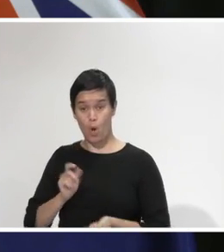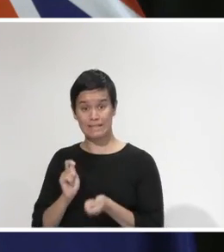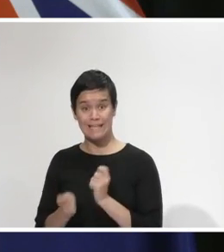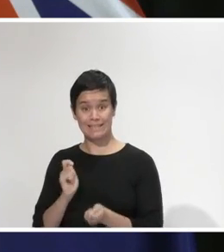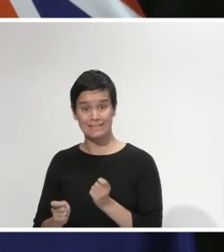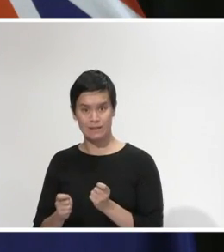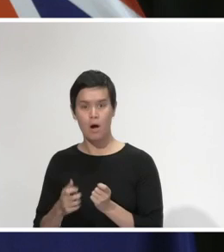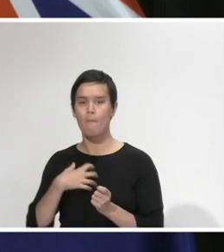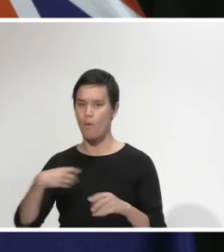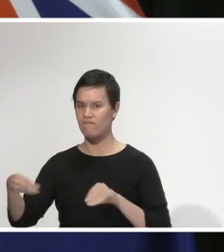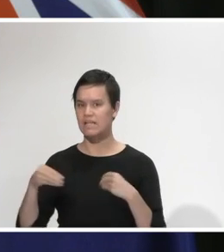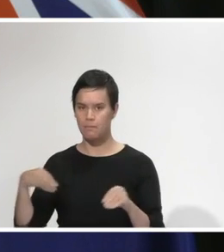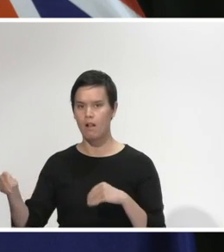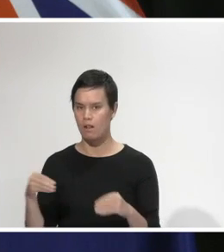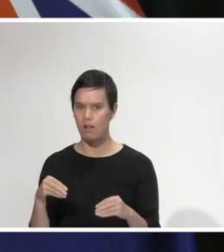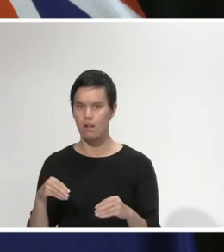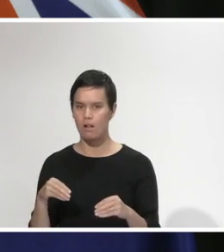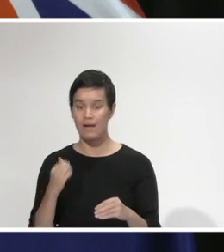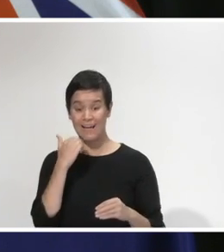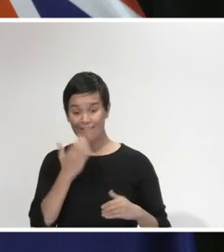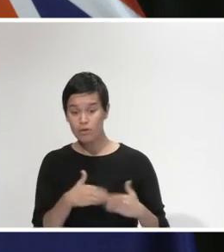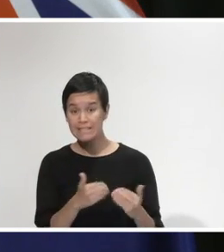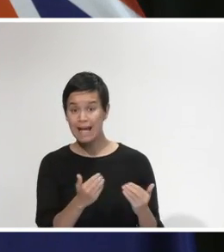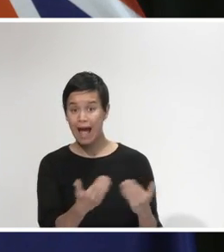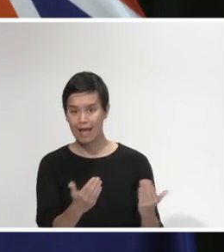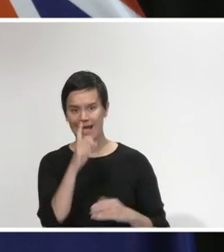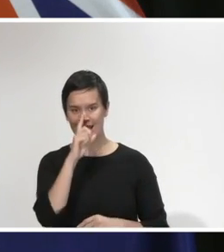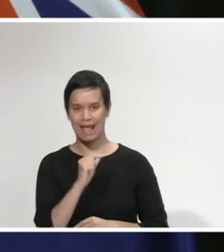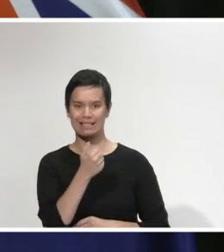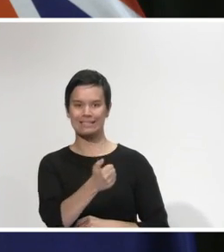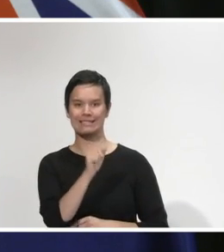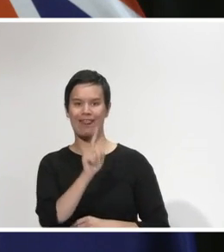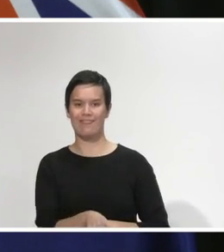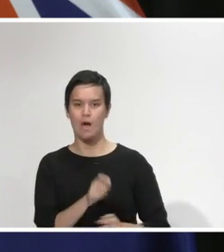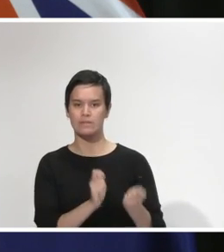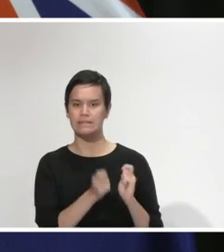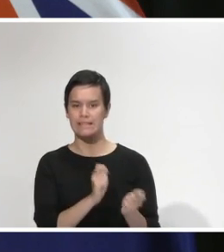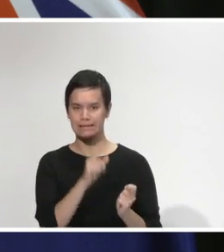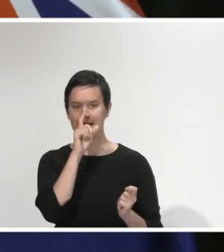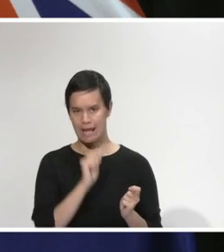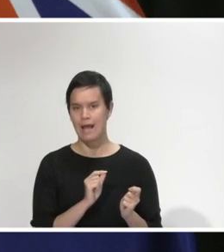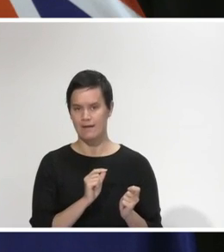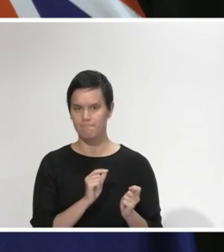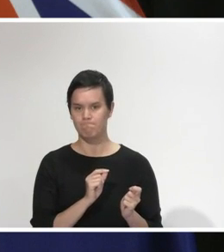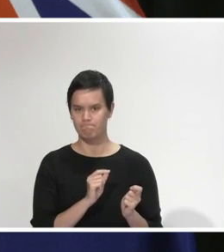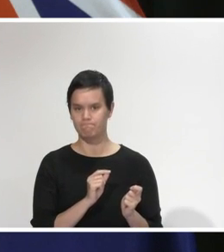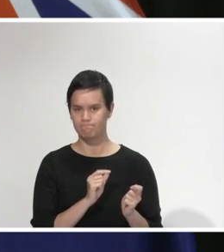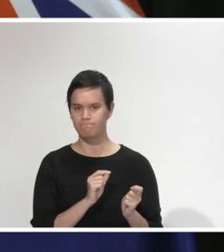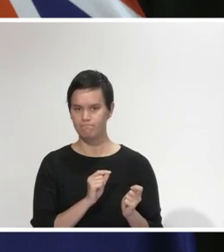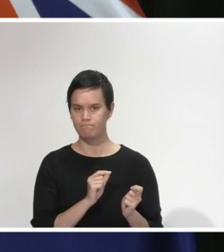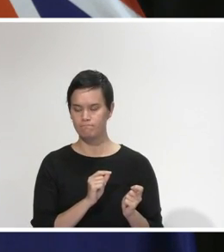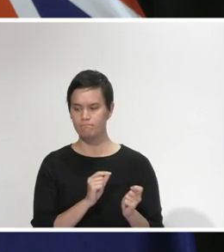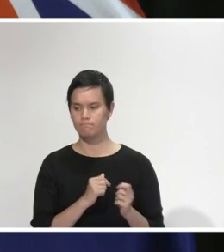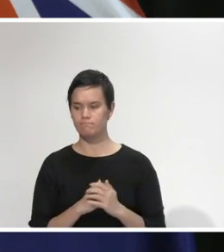symptoms. We've now got capacity to do over 6,000 tests should they be needed. But you're not Thinking of, so I suppose if we can do 6,000, we're doing